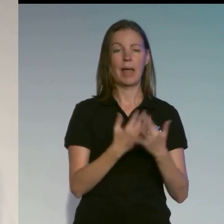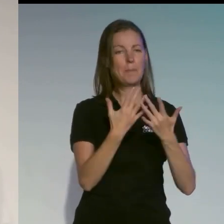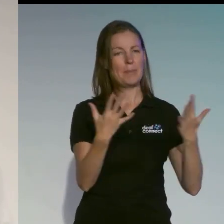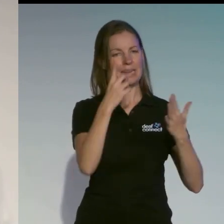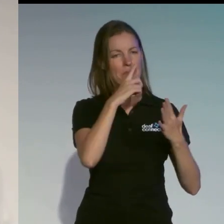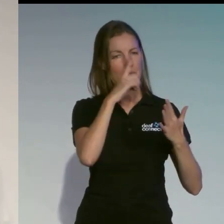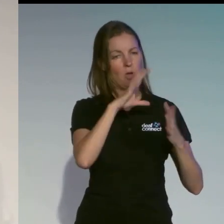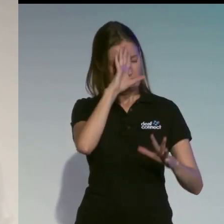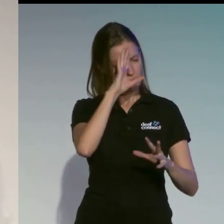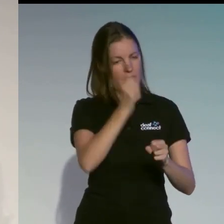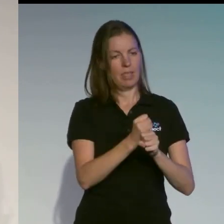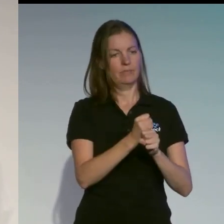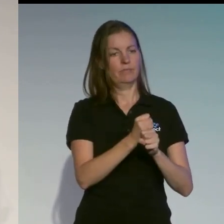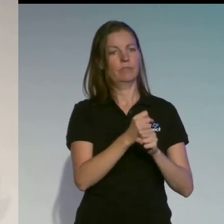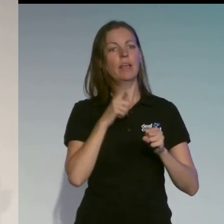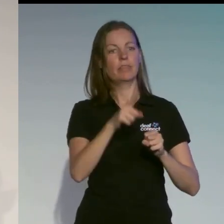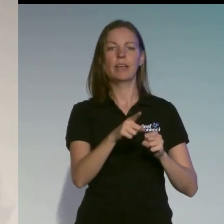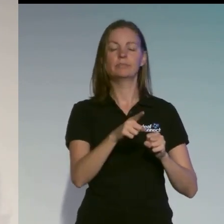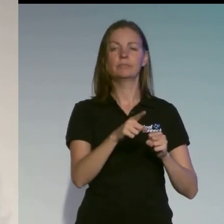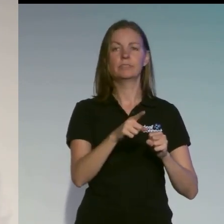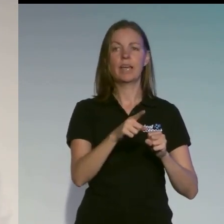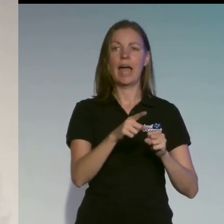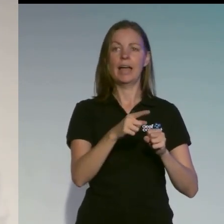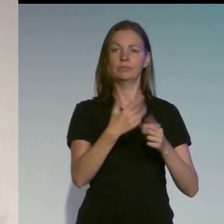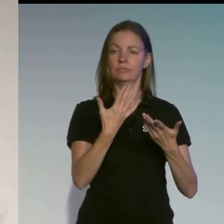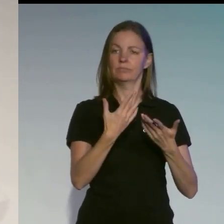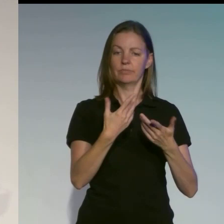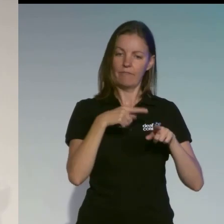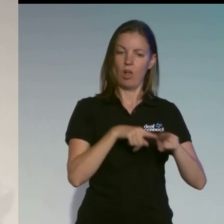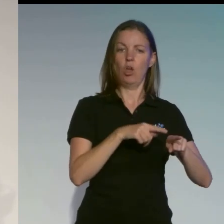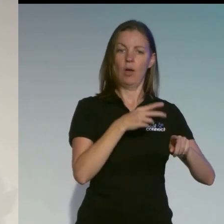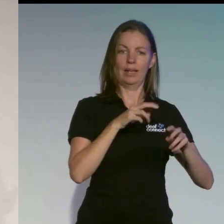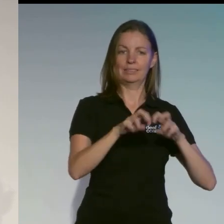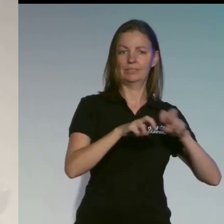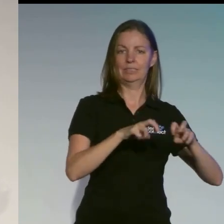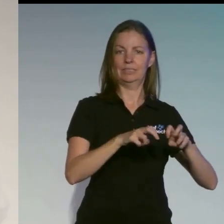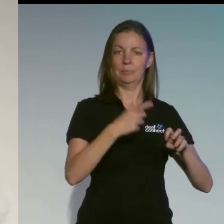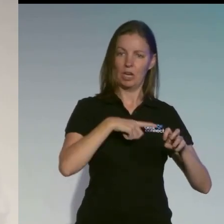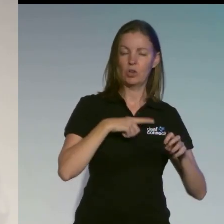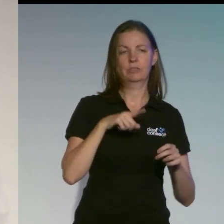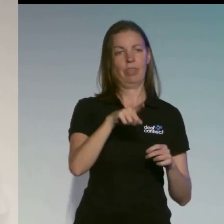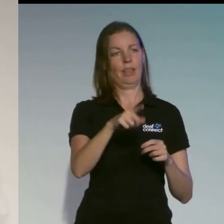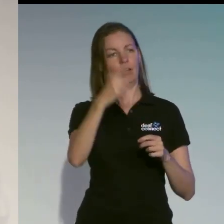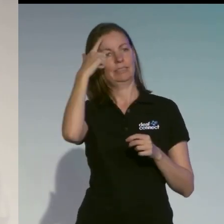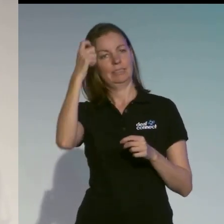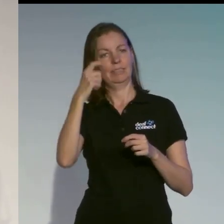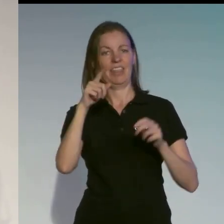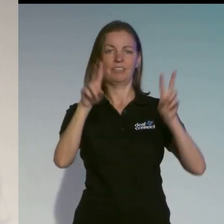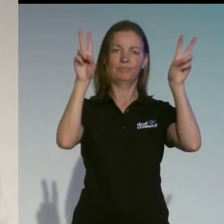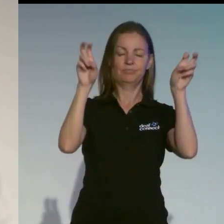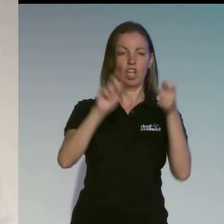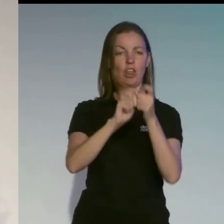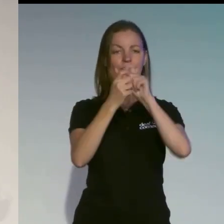this idea and deliver or participate in activities based on this idea. The idea, which we call conversion ideology, is